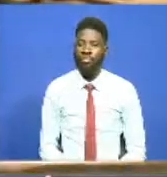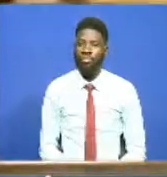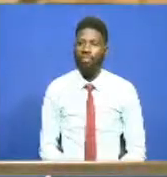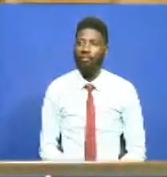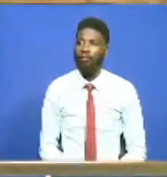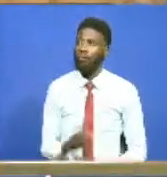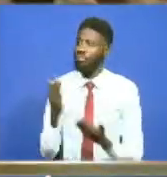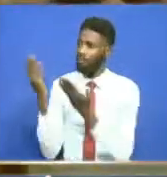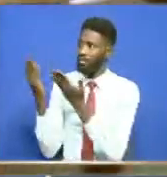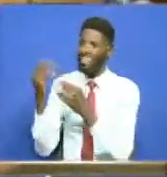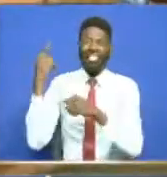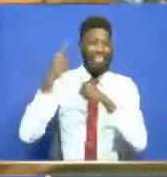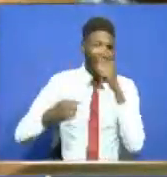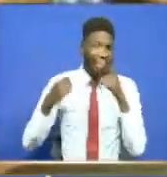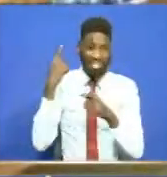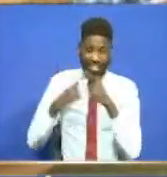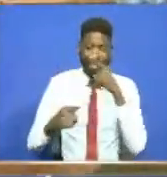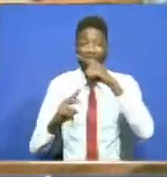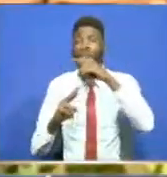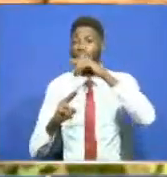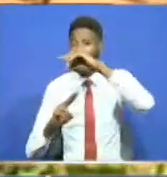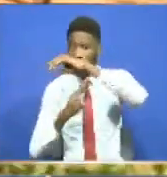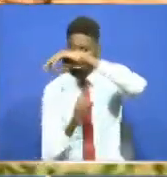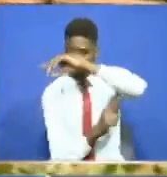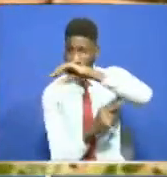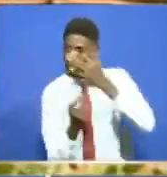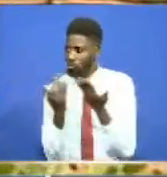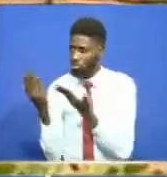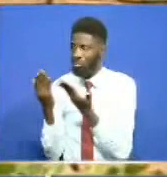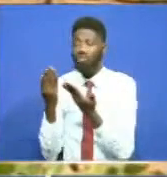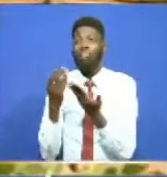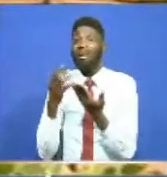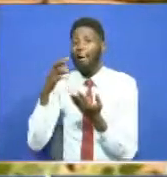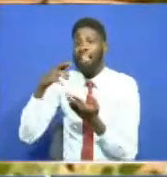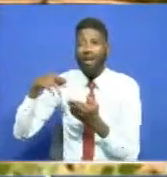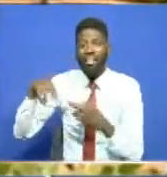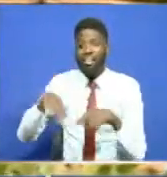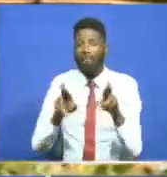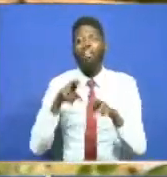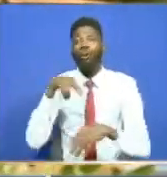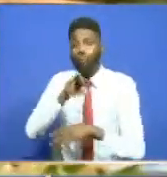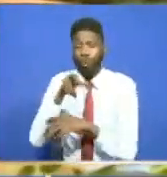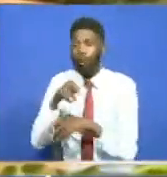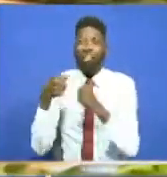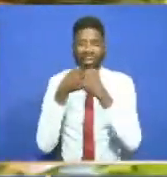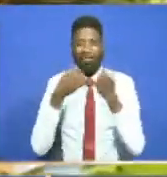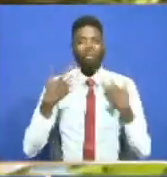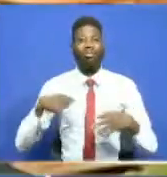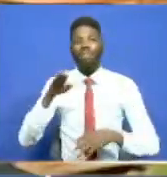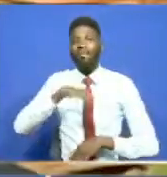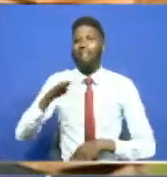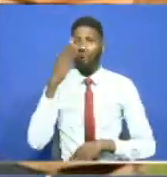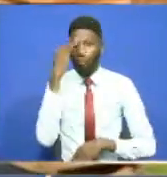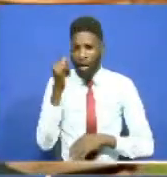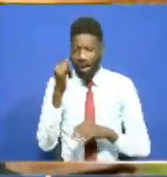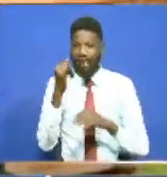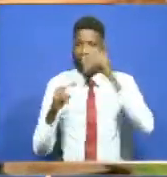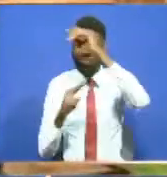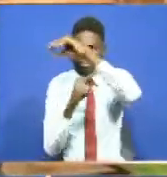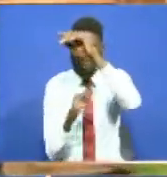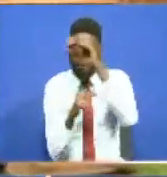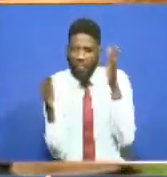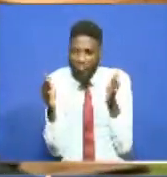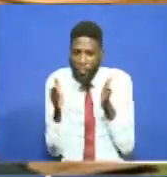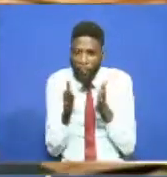Over the years, the bridge along Ruiru River has been a challenge to the locals. Due to the narrowness of the bridge, one has to